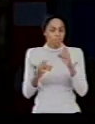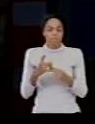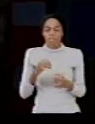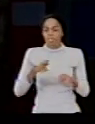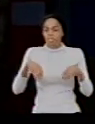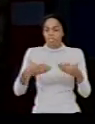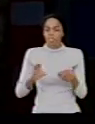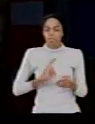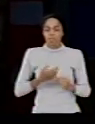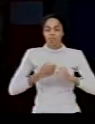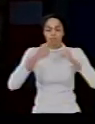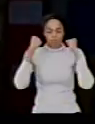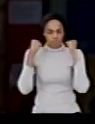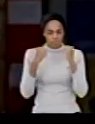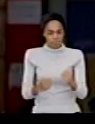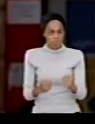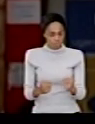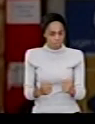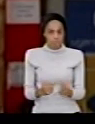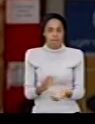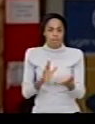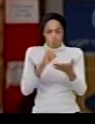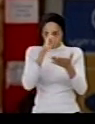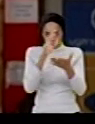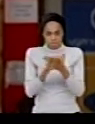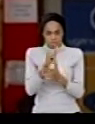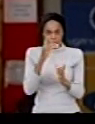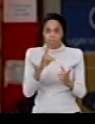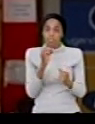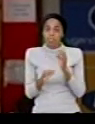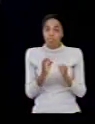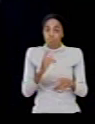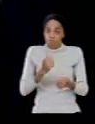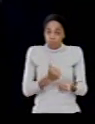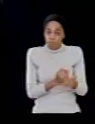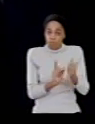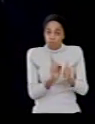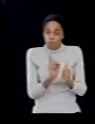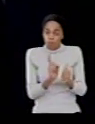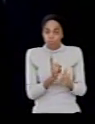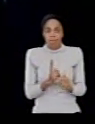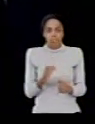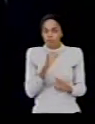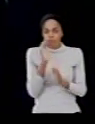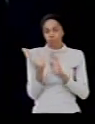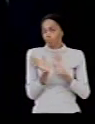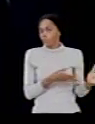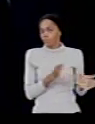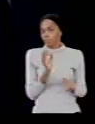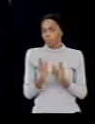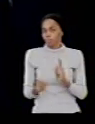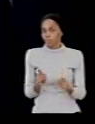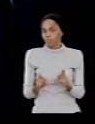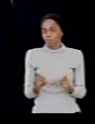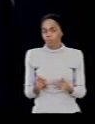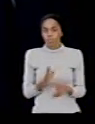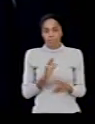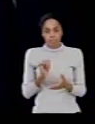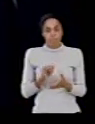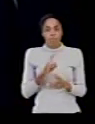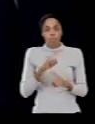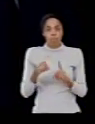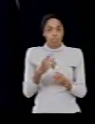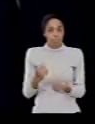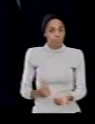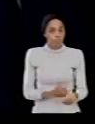steadfast believers. If you follow up and you do not leave the people just to find their own way or to find their feet, when you